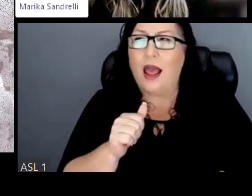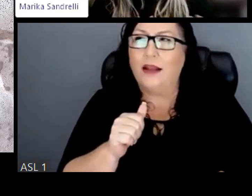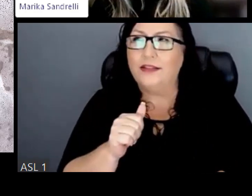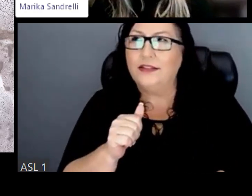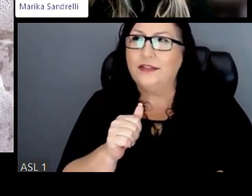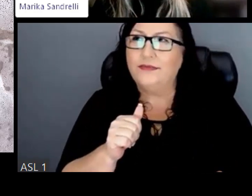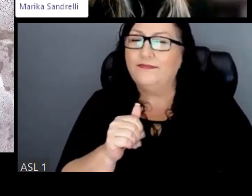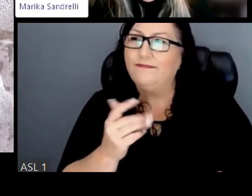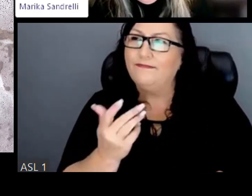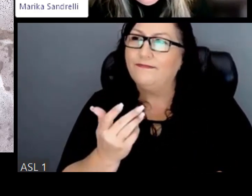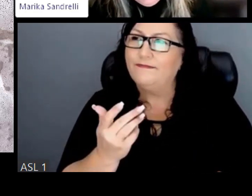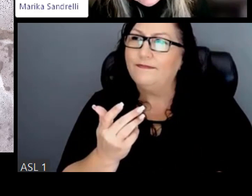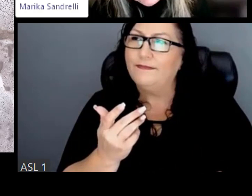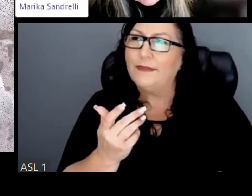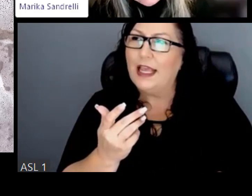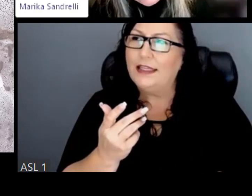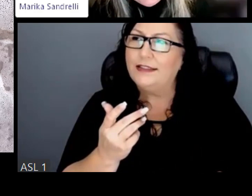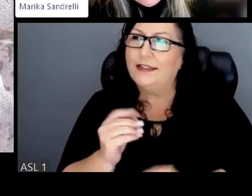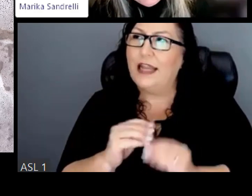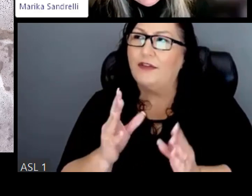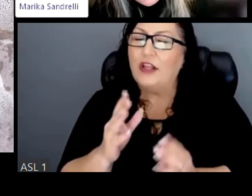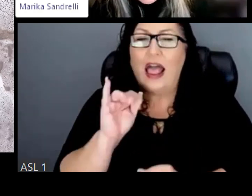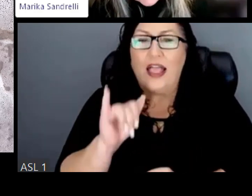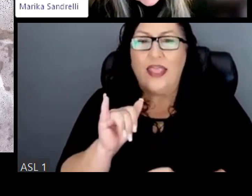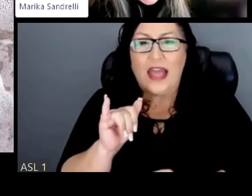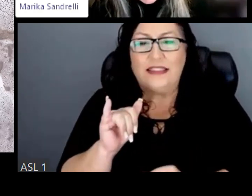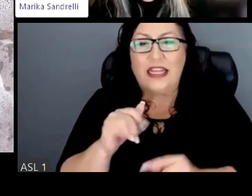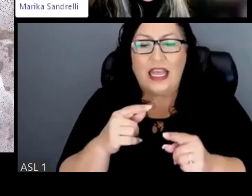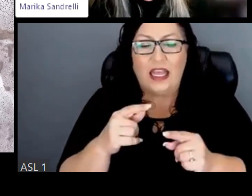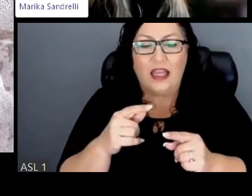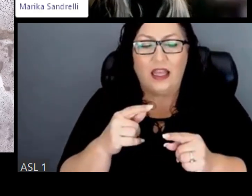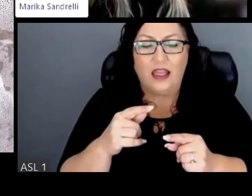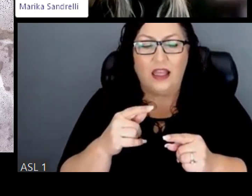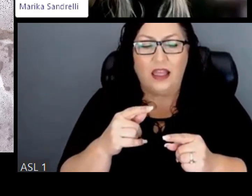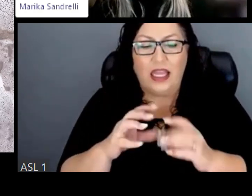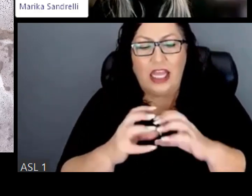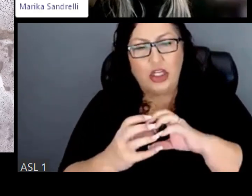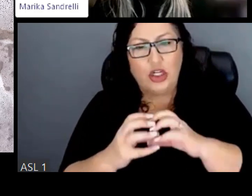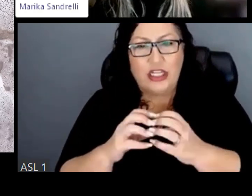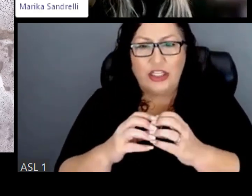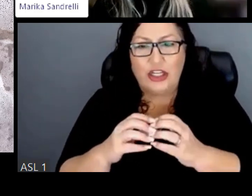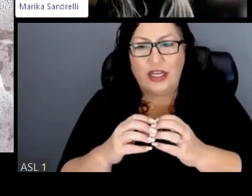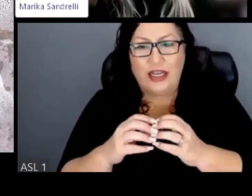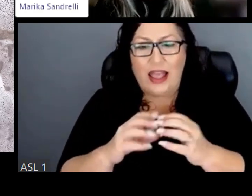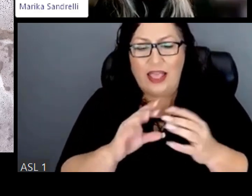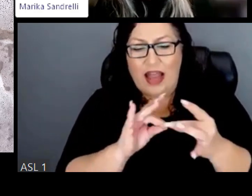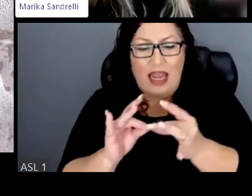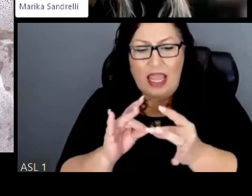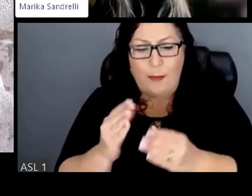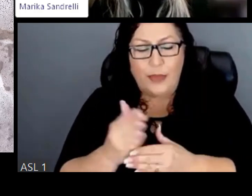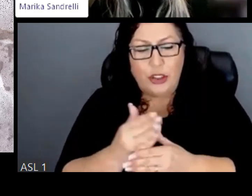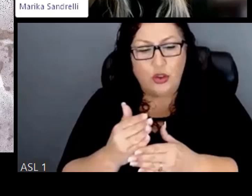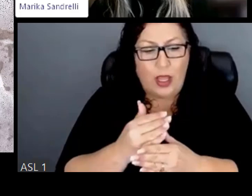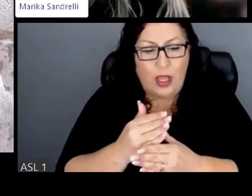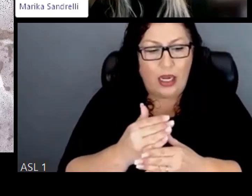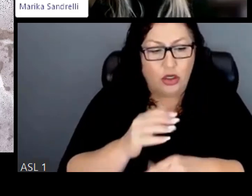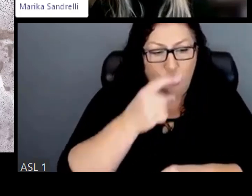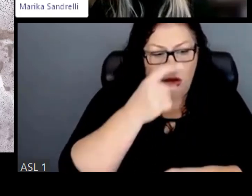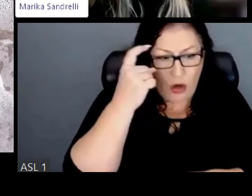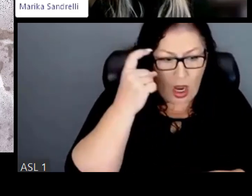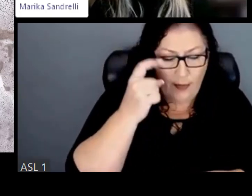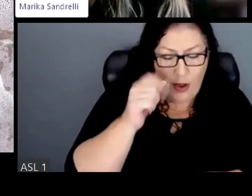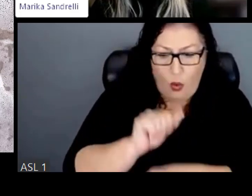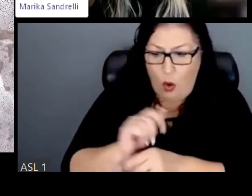as novel is the intersection or the link between trauma,